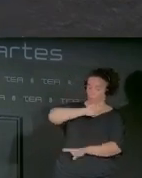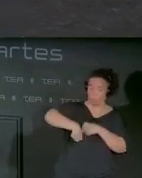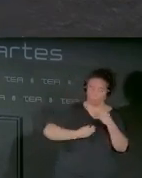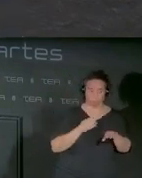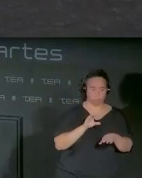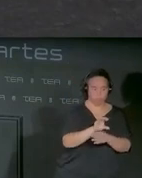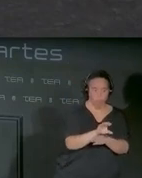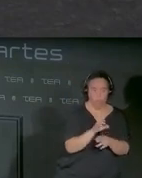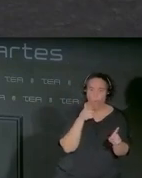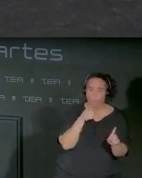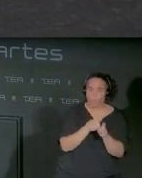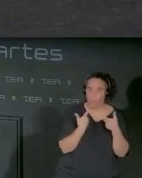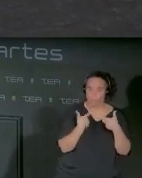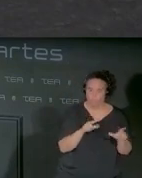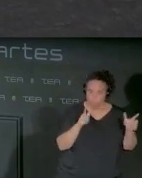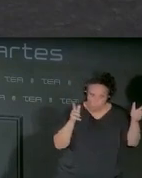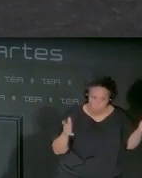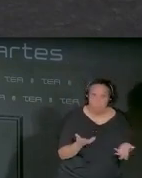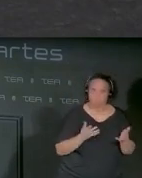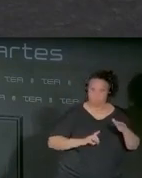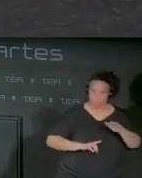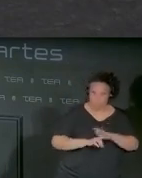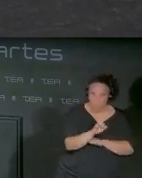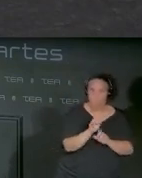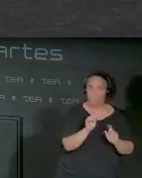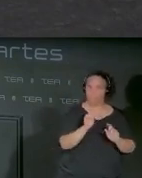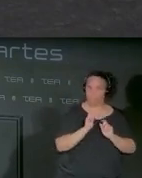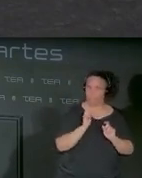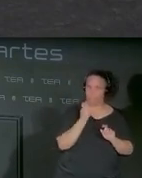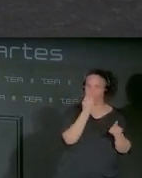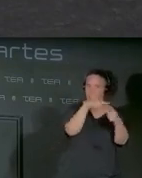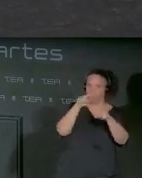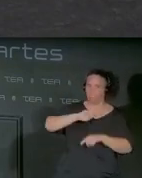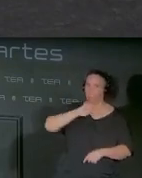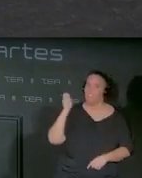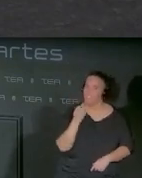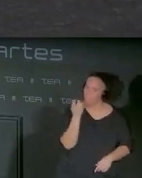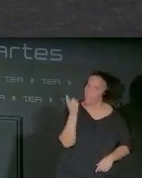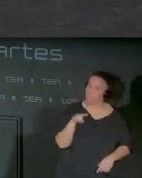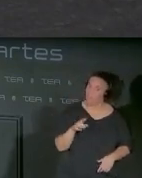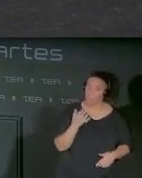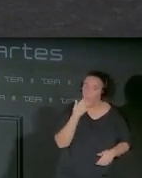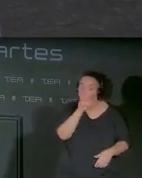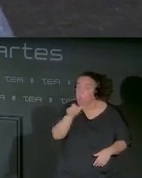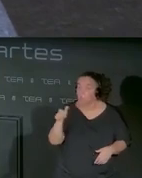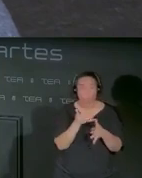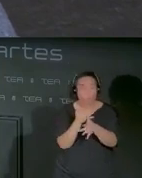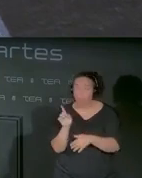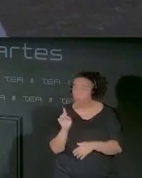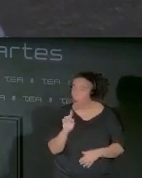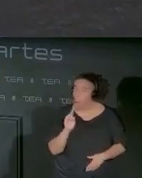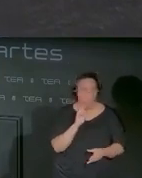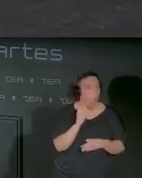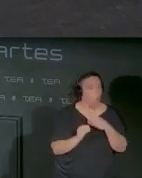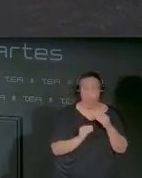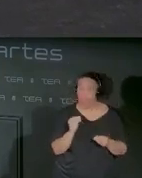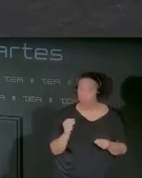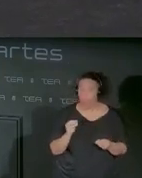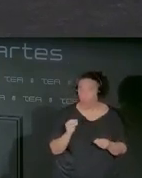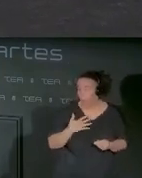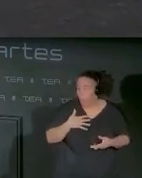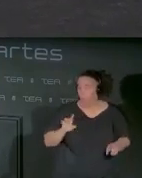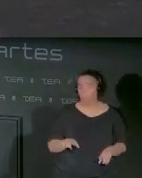nobody plays the games that are supported by stakeholders. I don't care if nobody watches the movies that